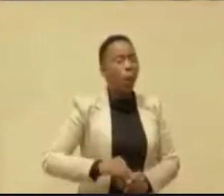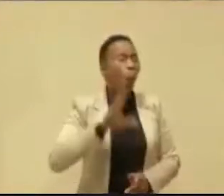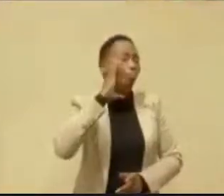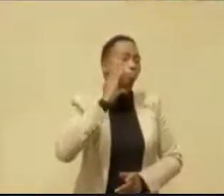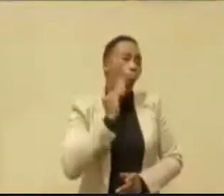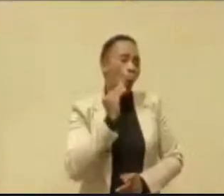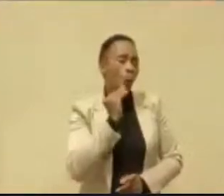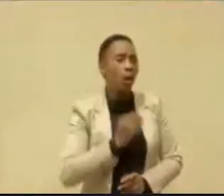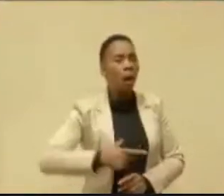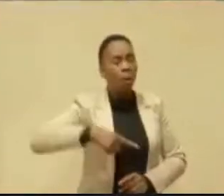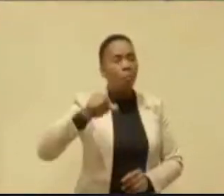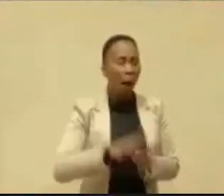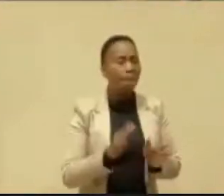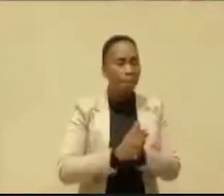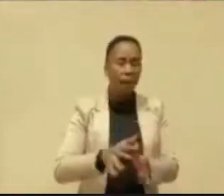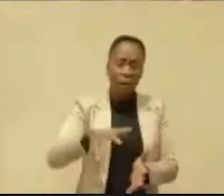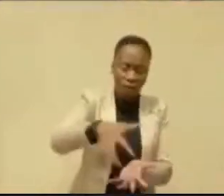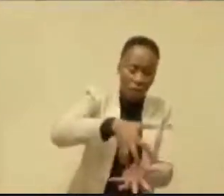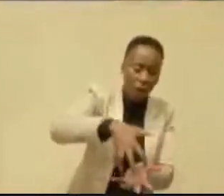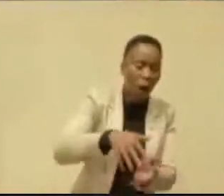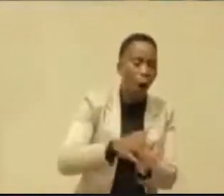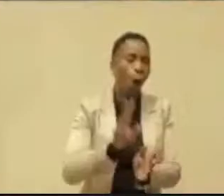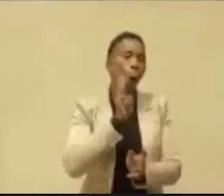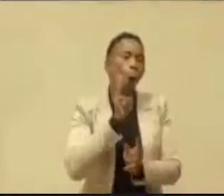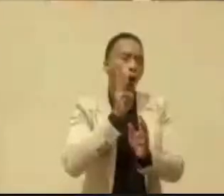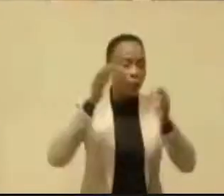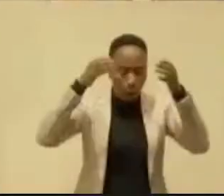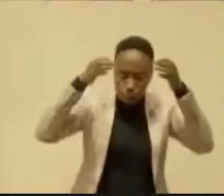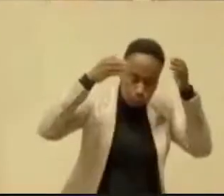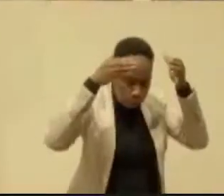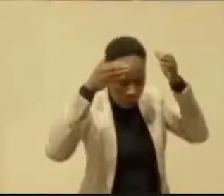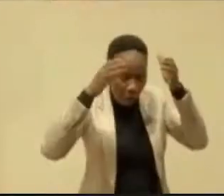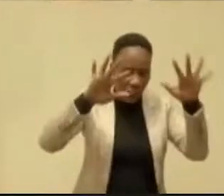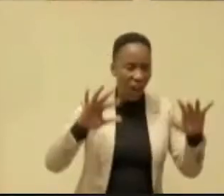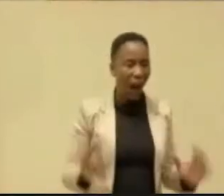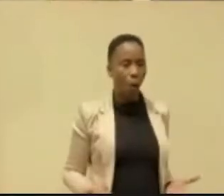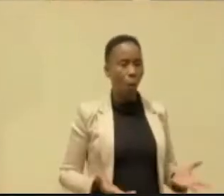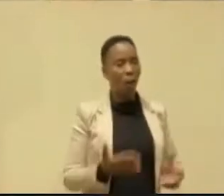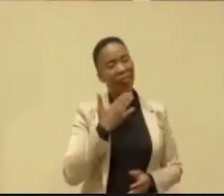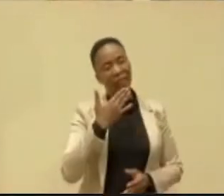your commands thank you thank you sir